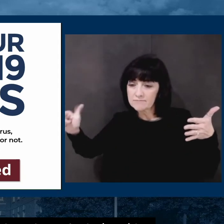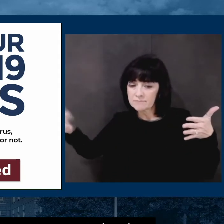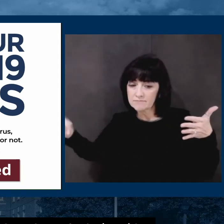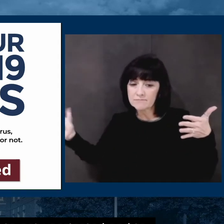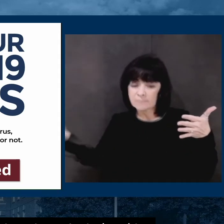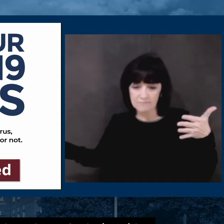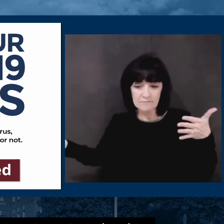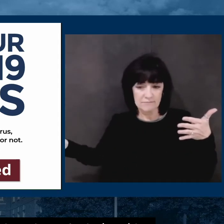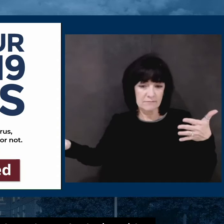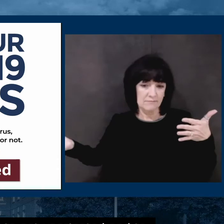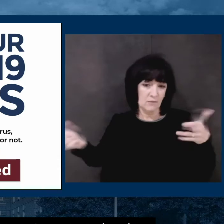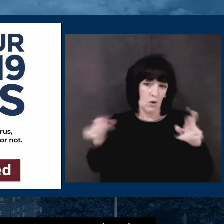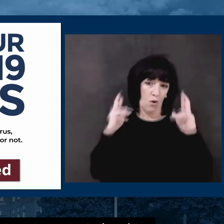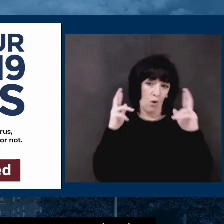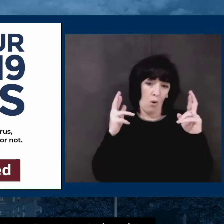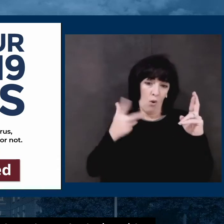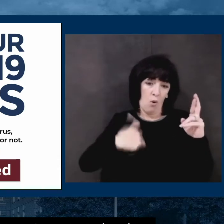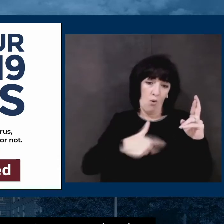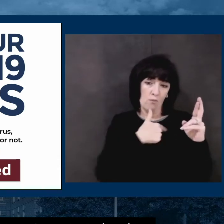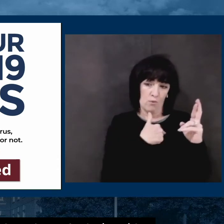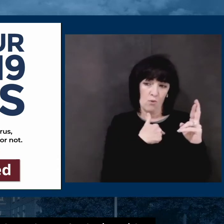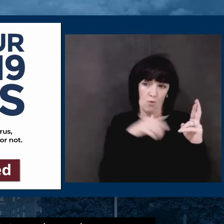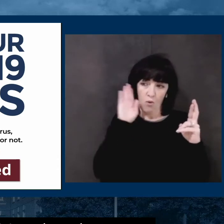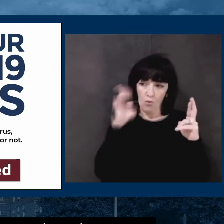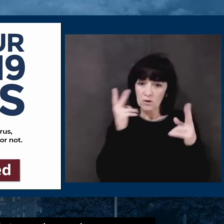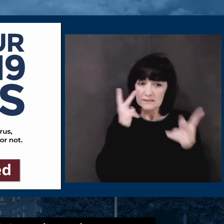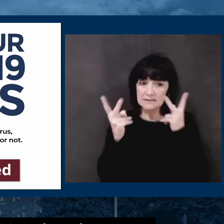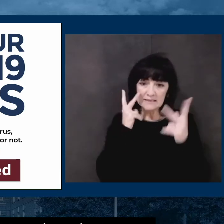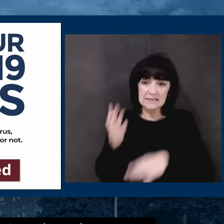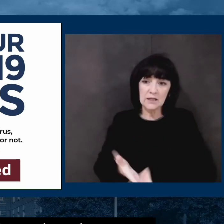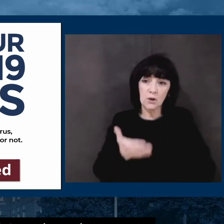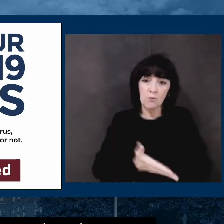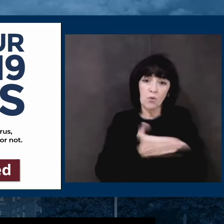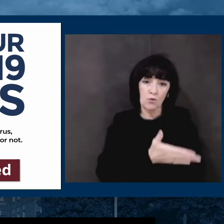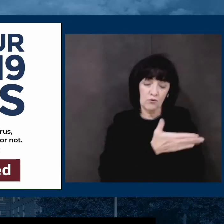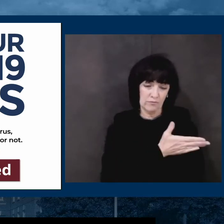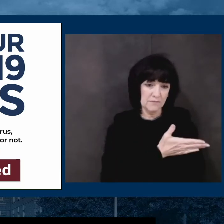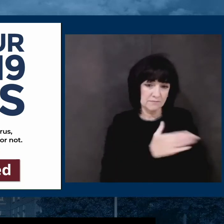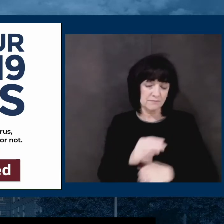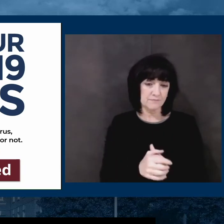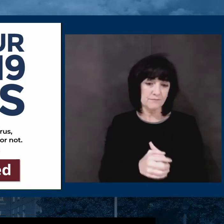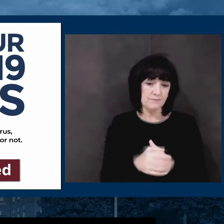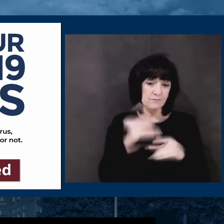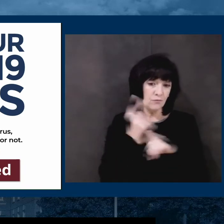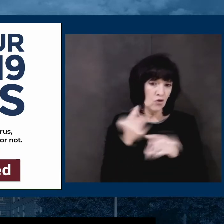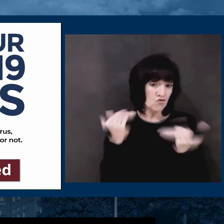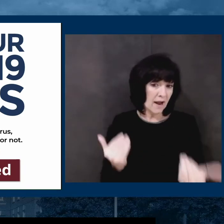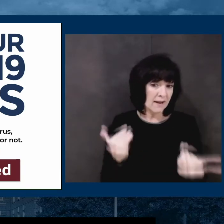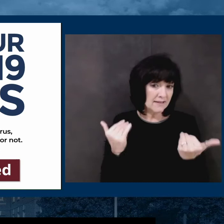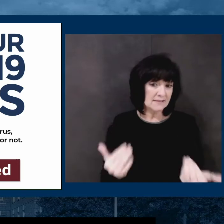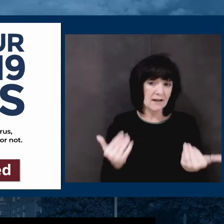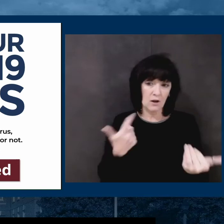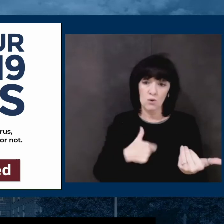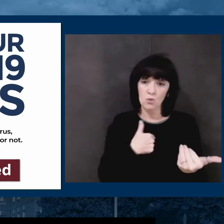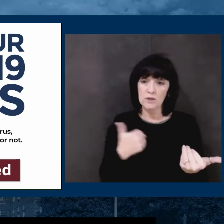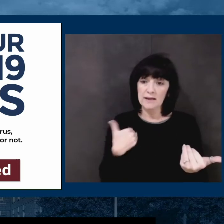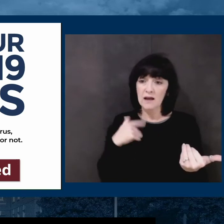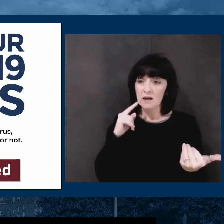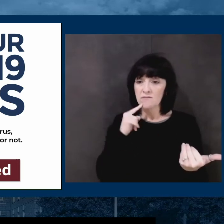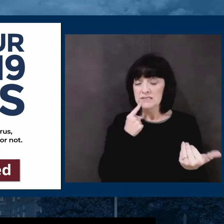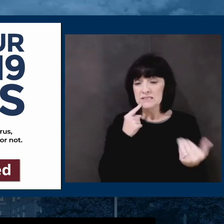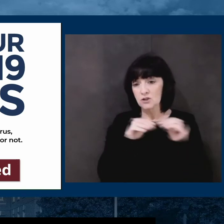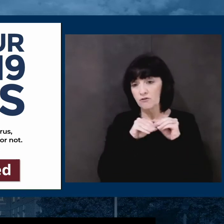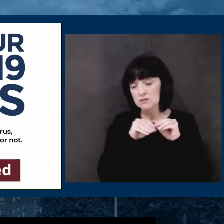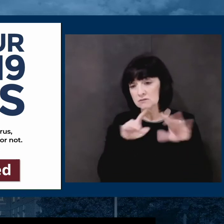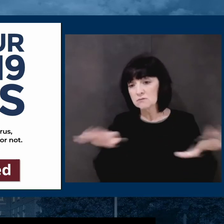us back to a place where we want to be. Right now, we have a significant outbreak, forest fire, if you